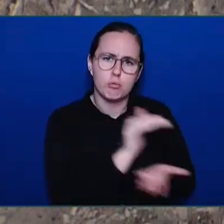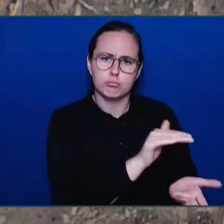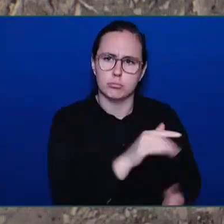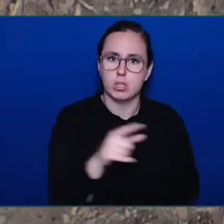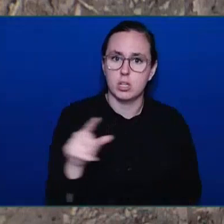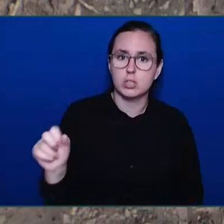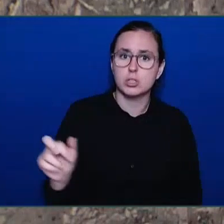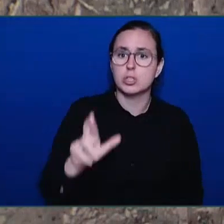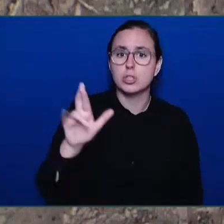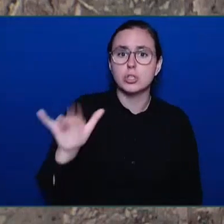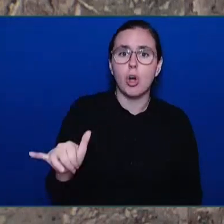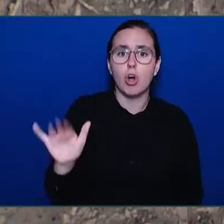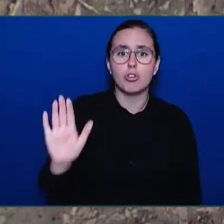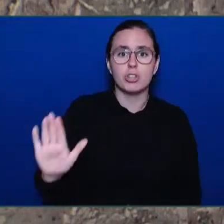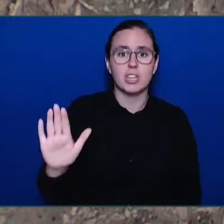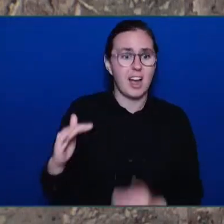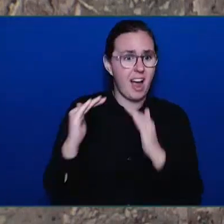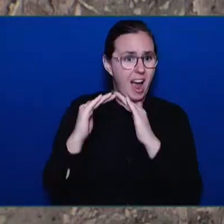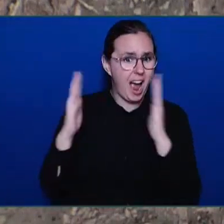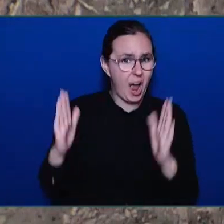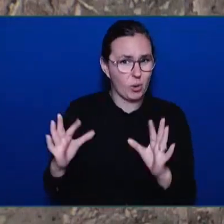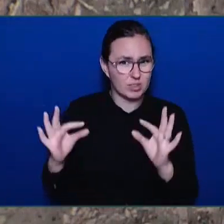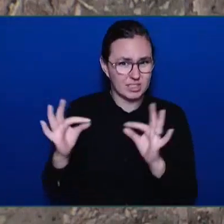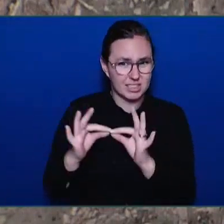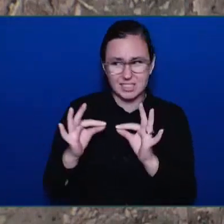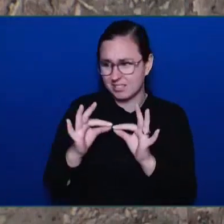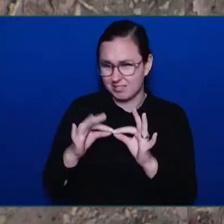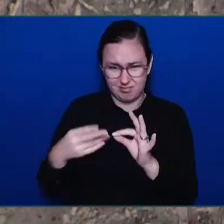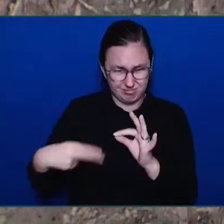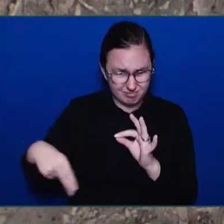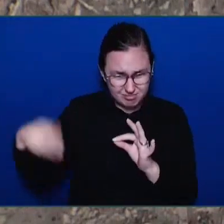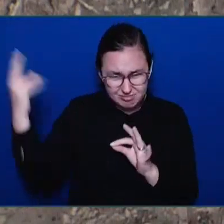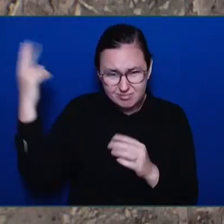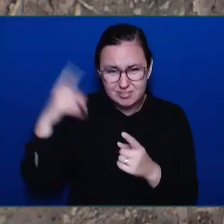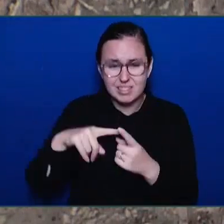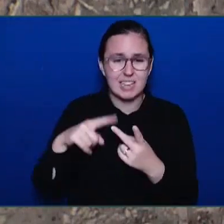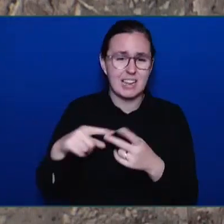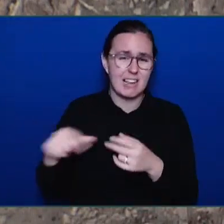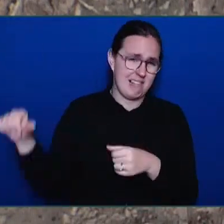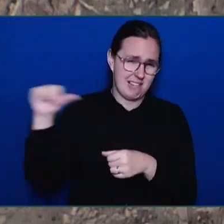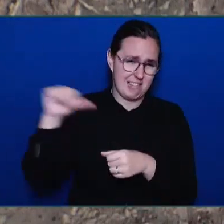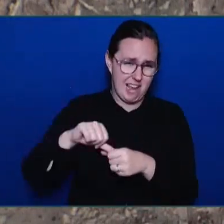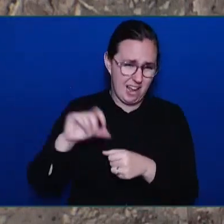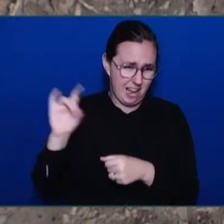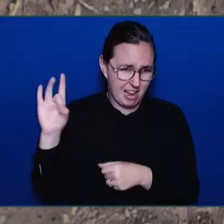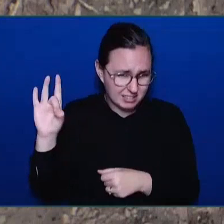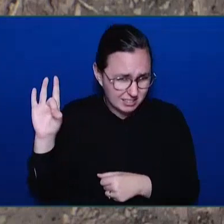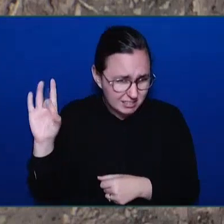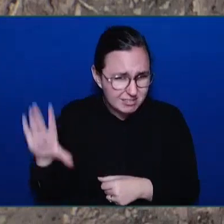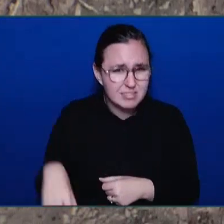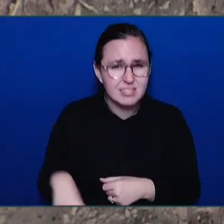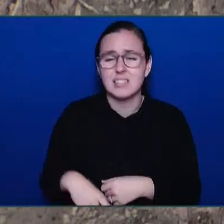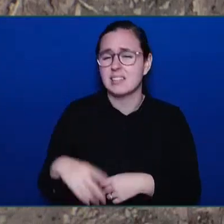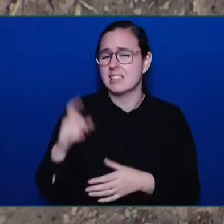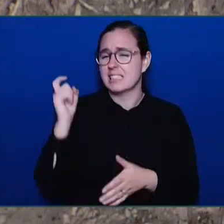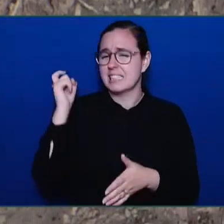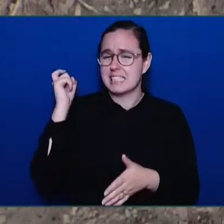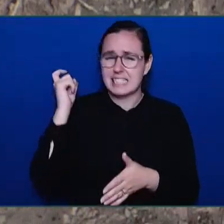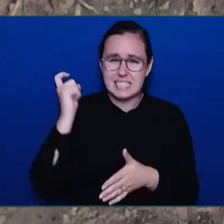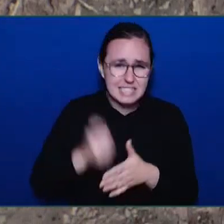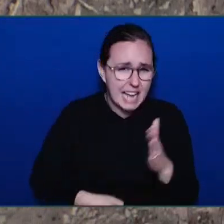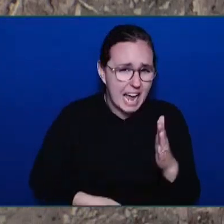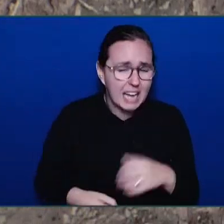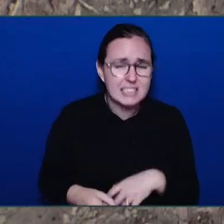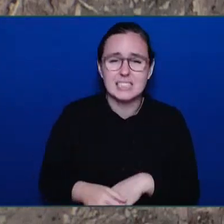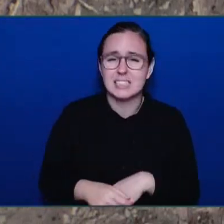North America. We already know from polling that up to 46% of residents are $200 a month or less